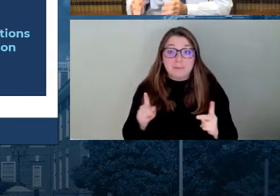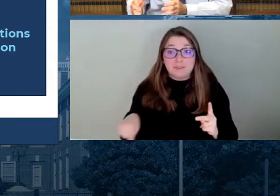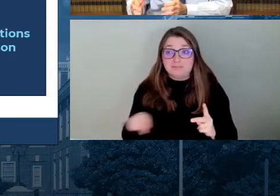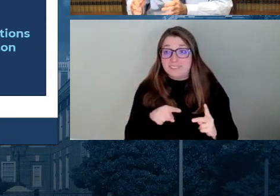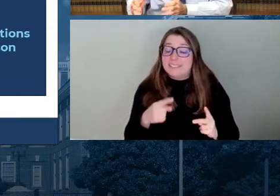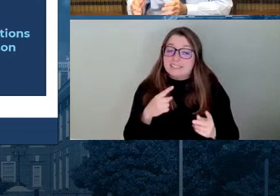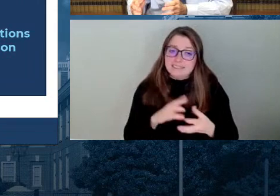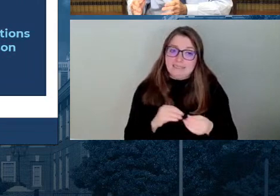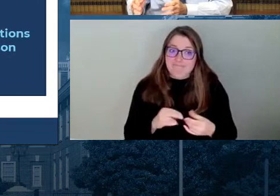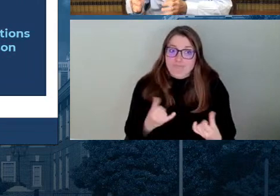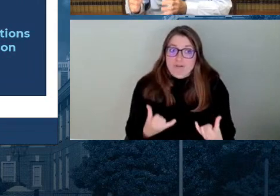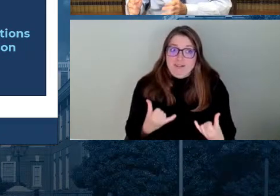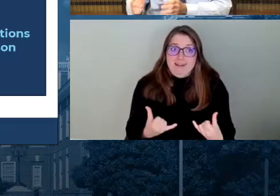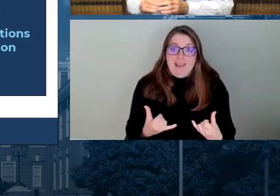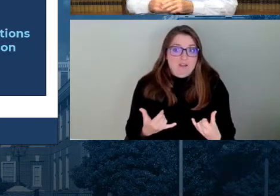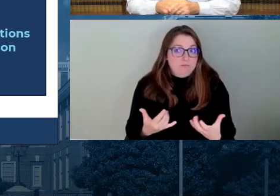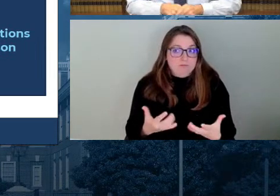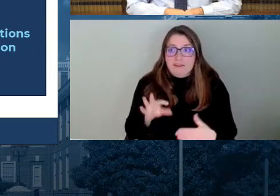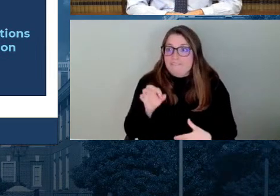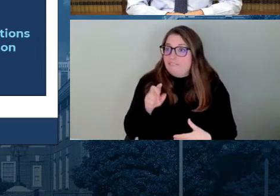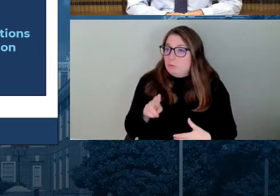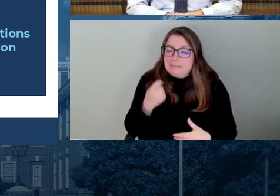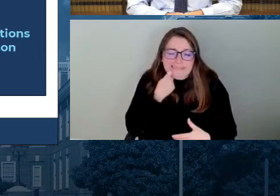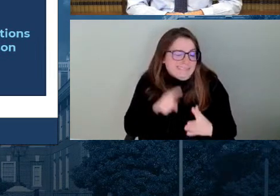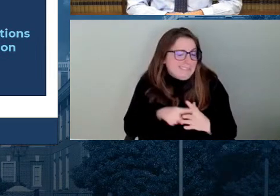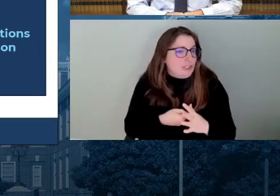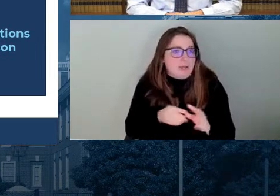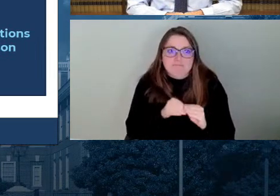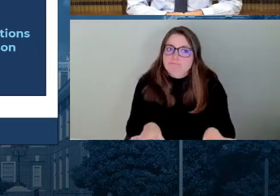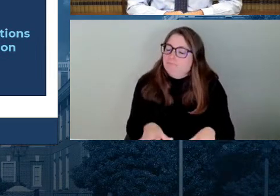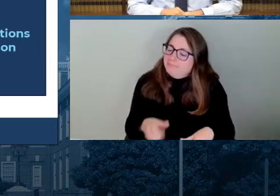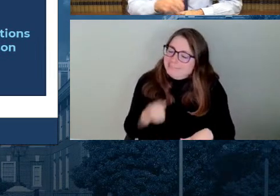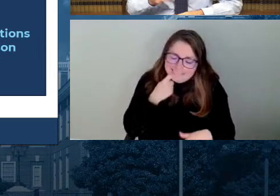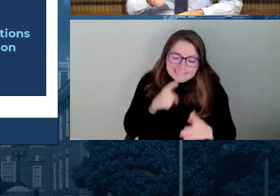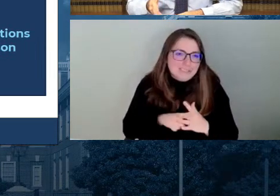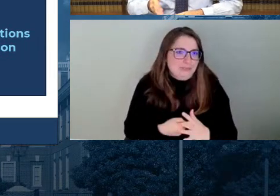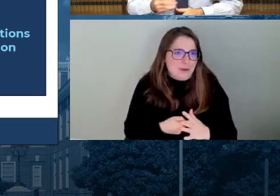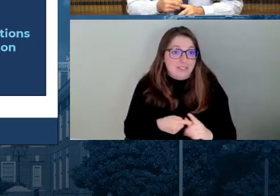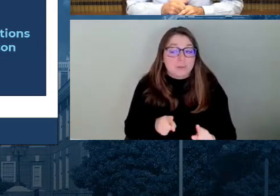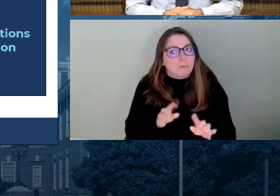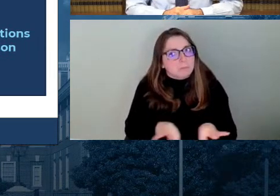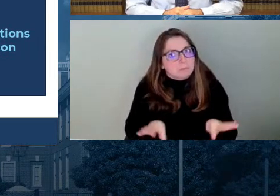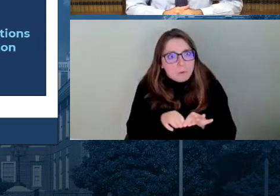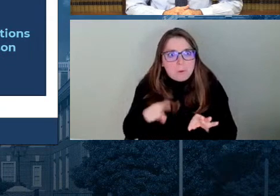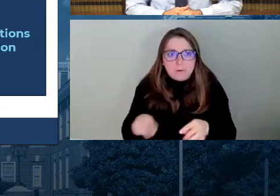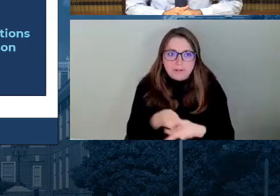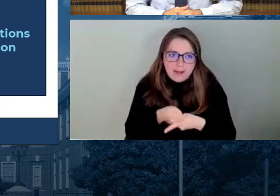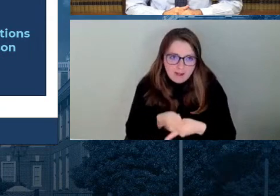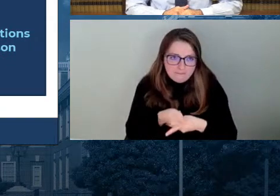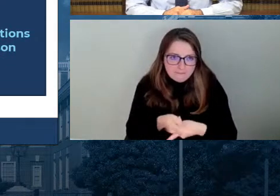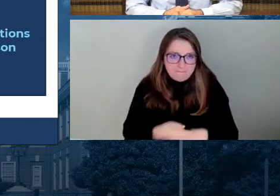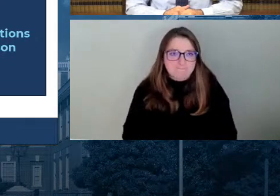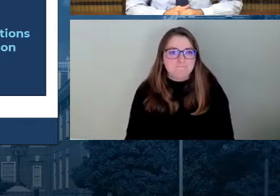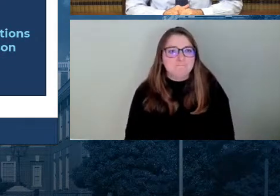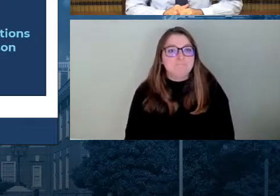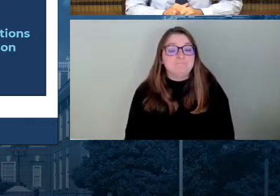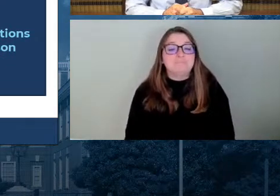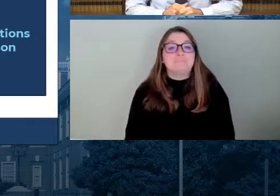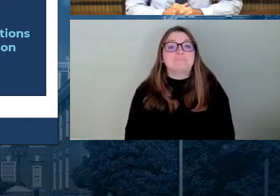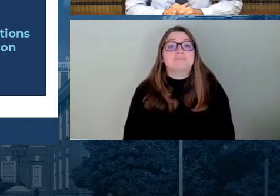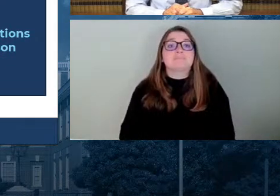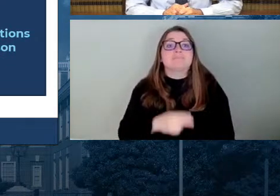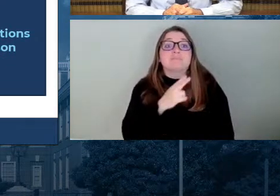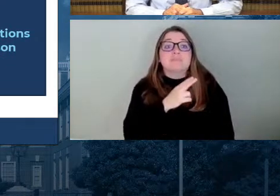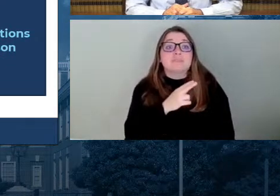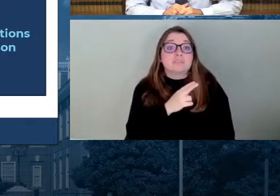so there's more to come, and we just want to be careful and cautious of that. What's the effect on hospitalization? You can see that